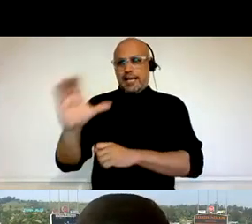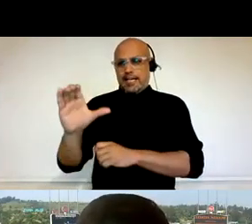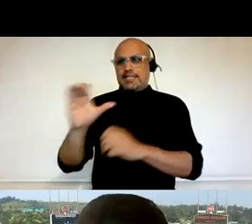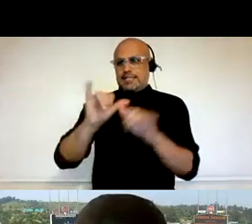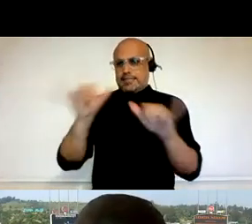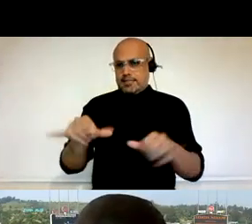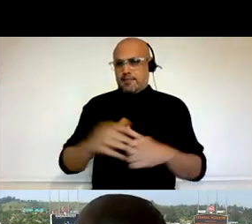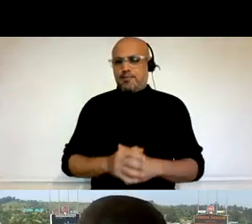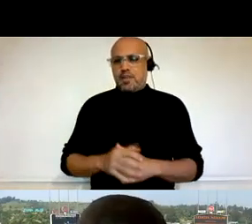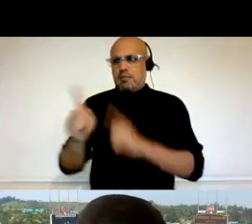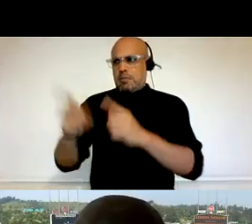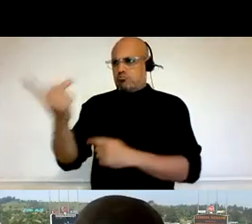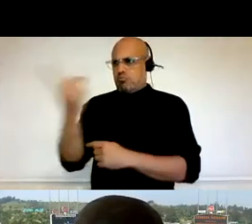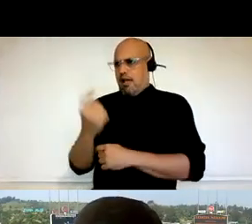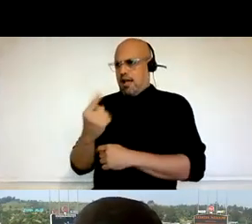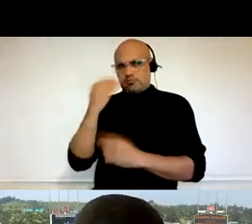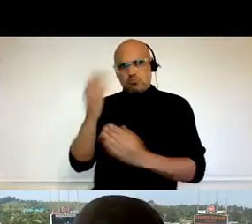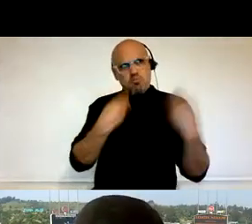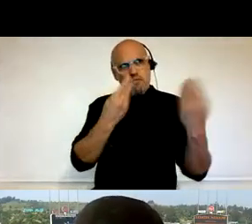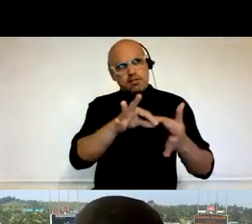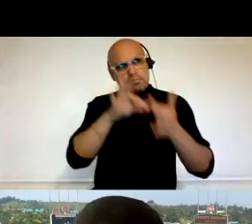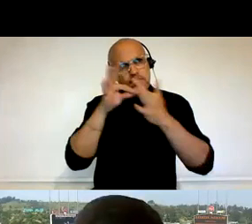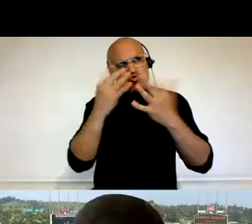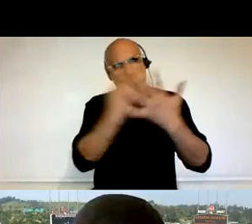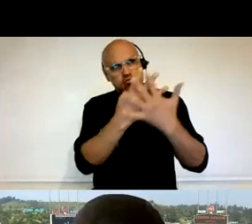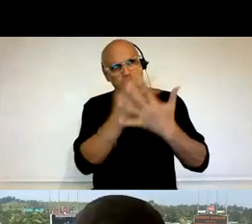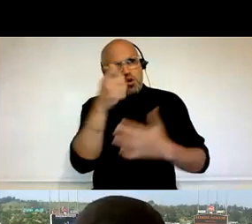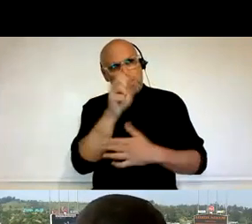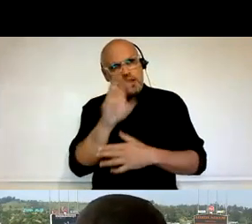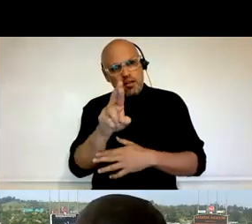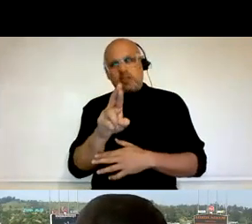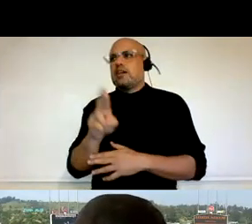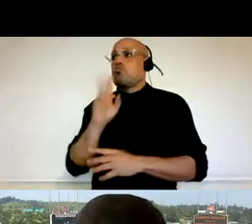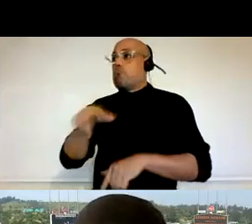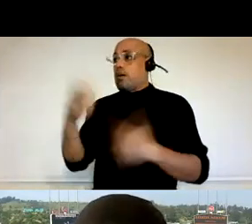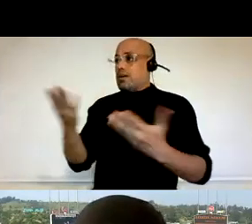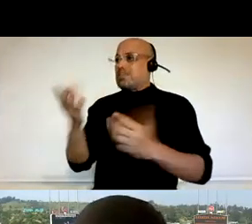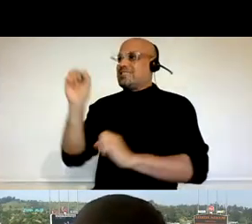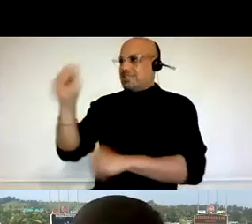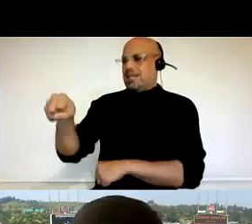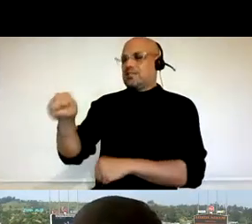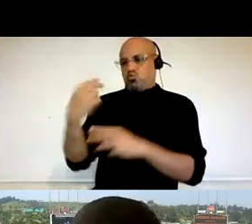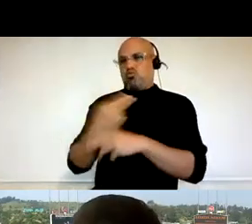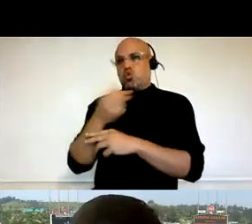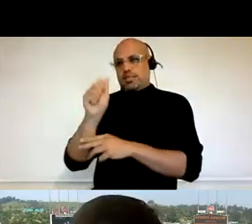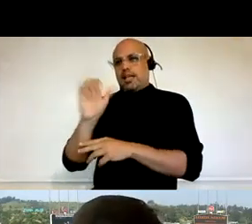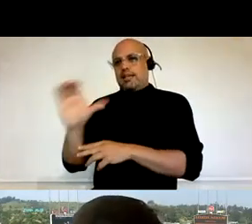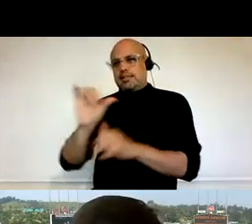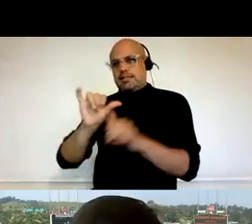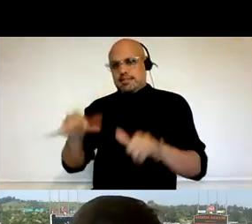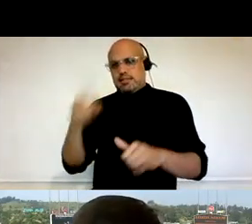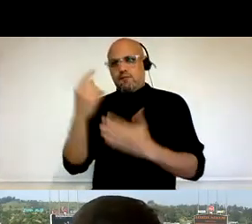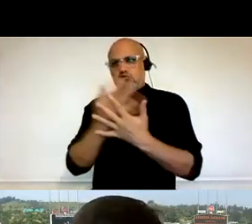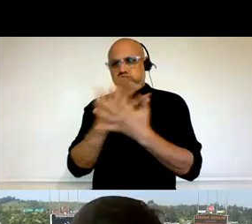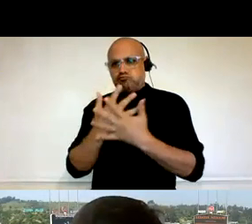us if we're going to provide special air filtration, and the answer is yes, and we're going to use our air conditioning systems for it. We